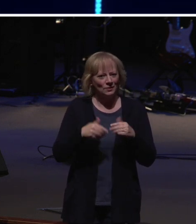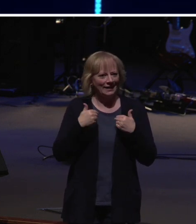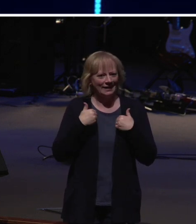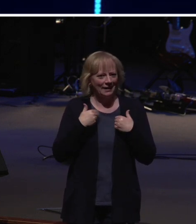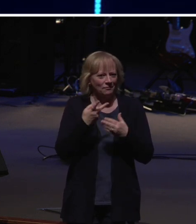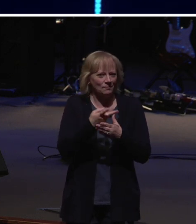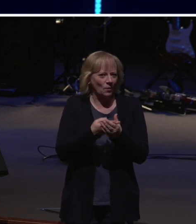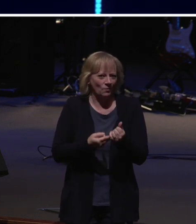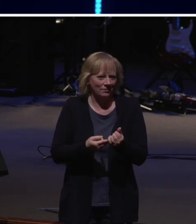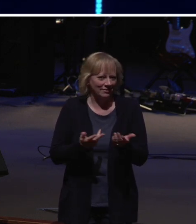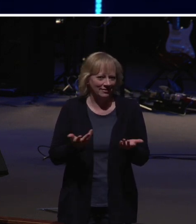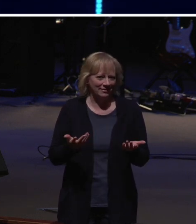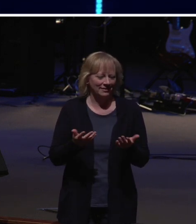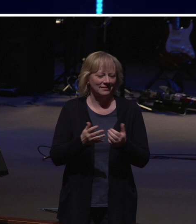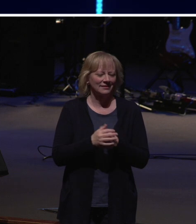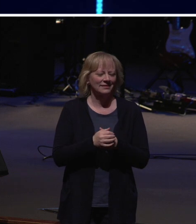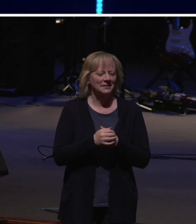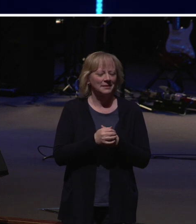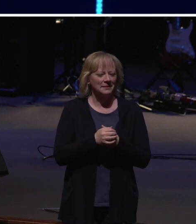ways.